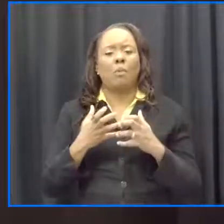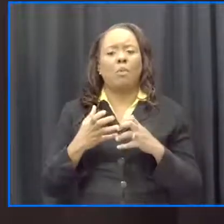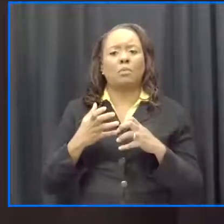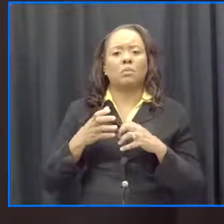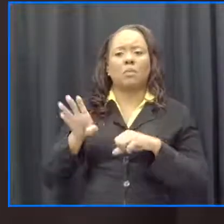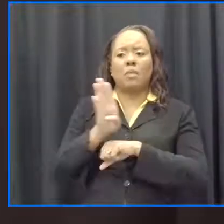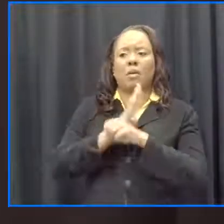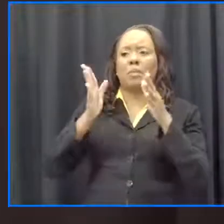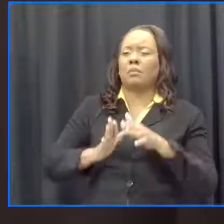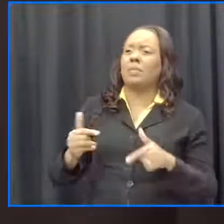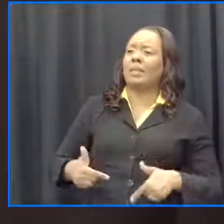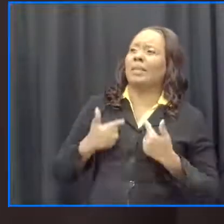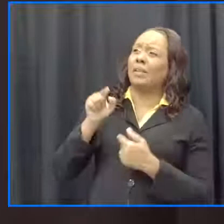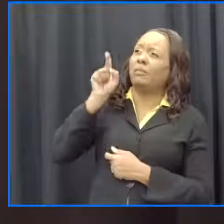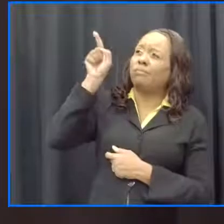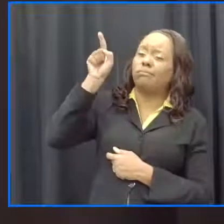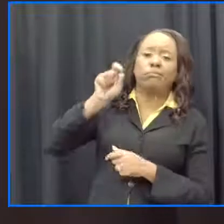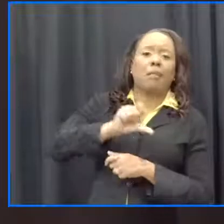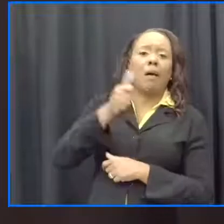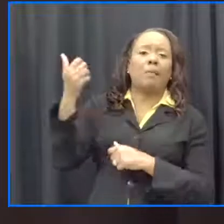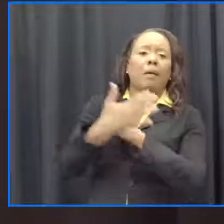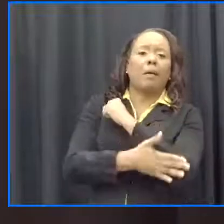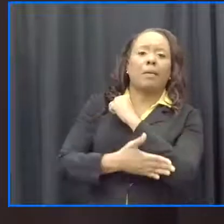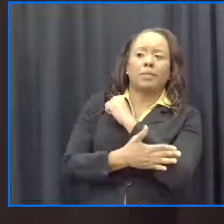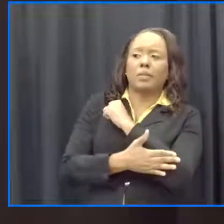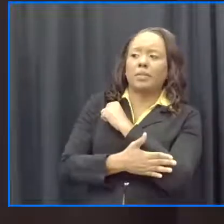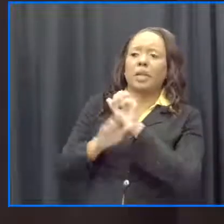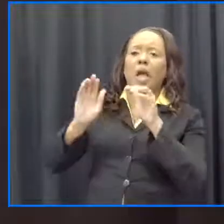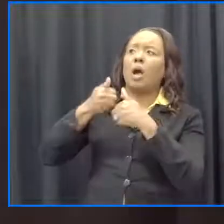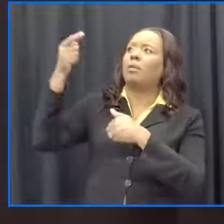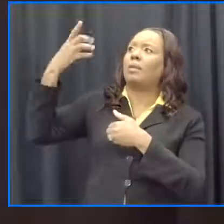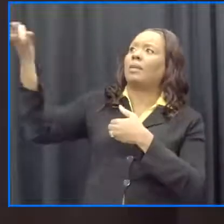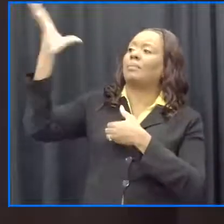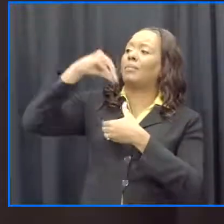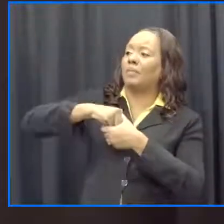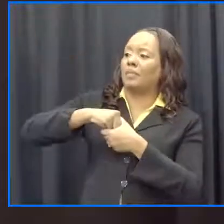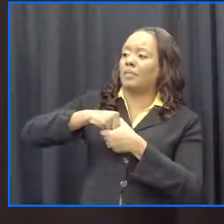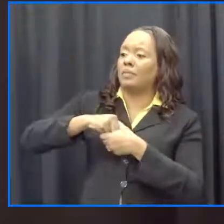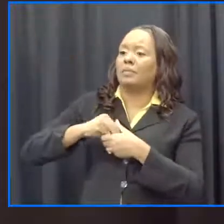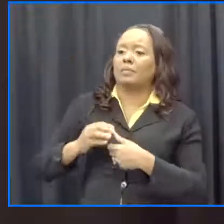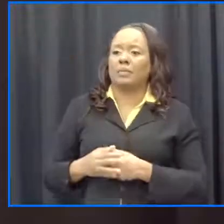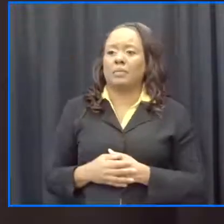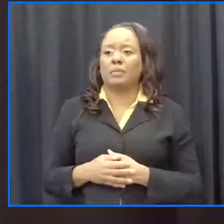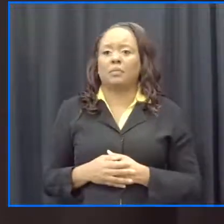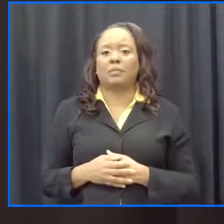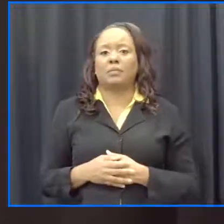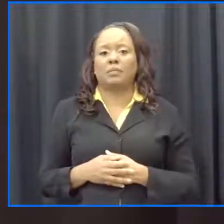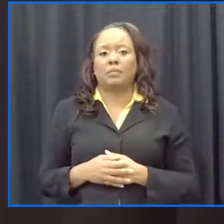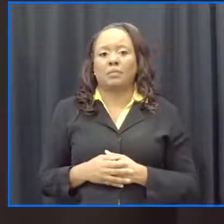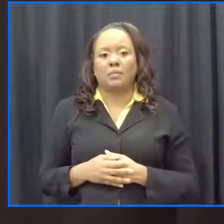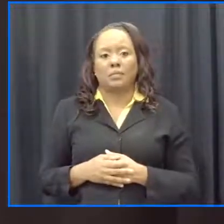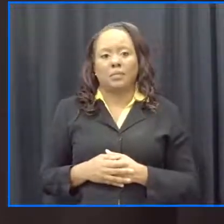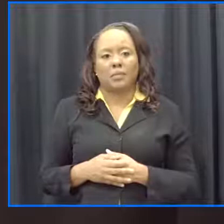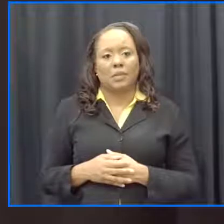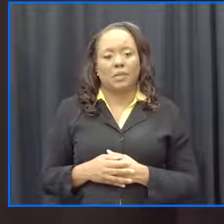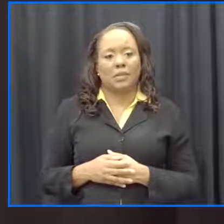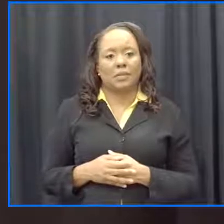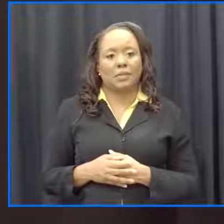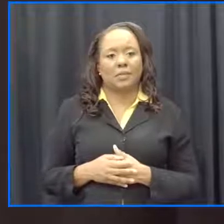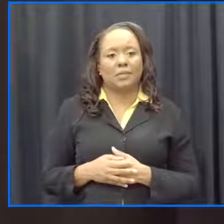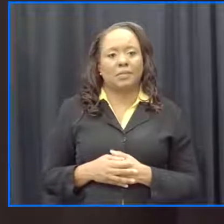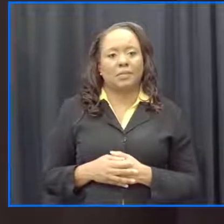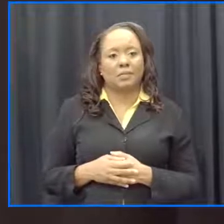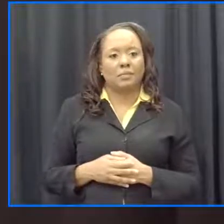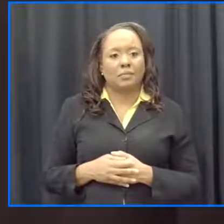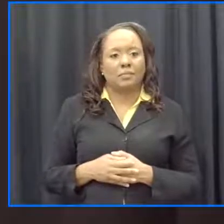Barbadian diaspora in this process, whose interest in and commitment to Barbados has never flagged over the